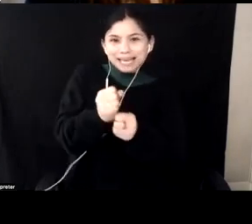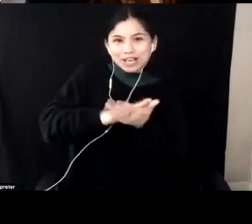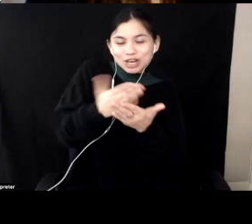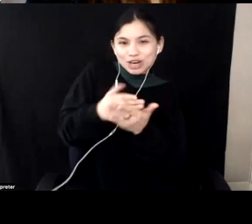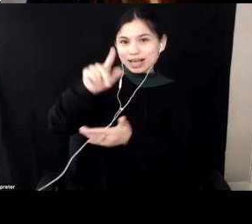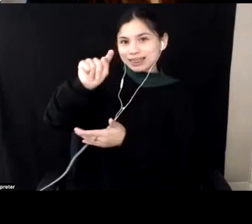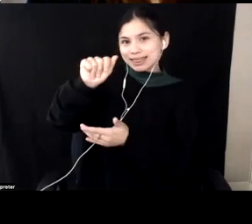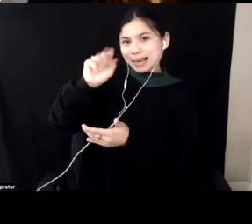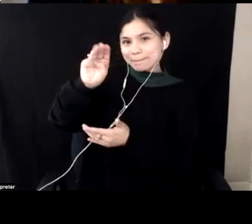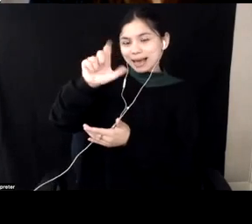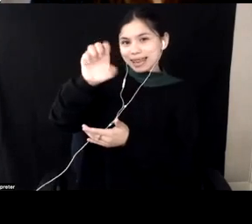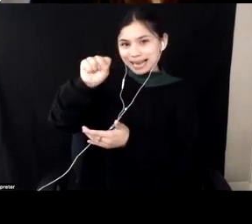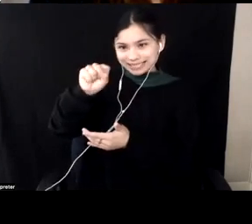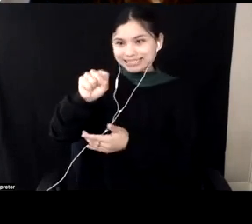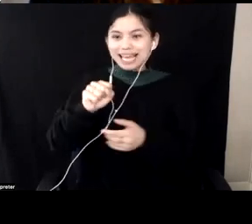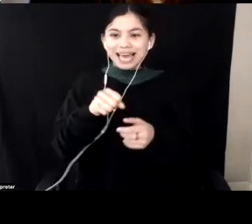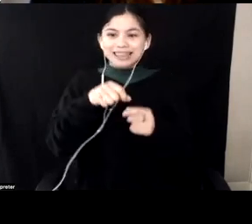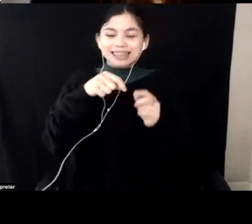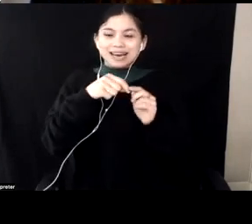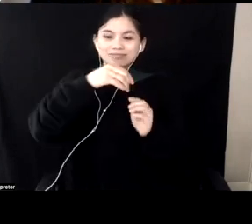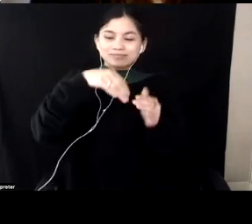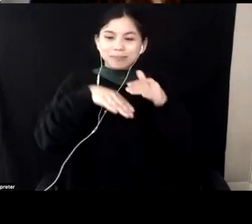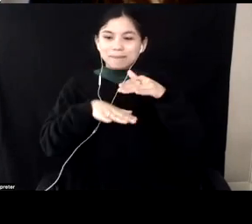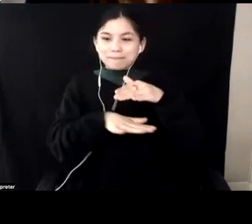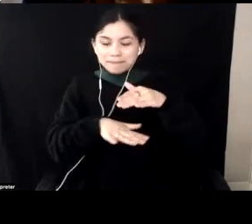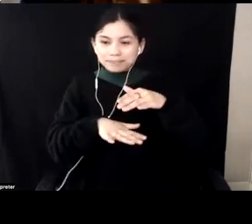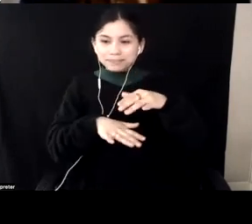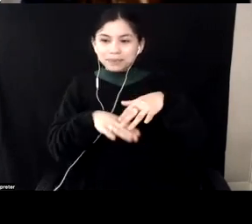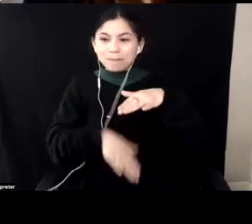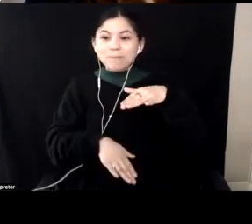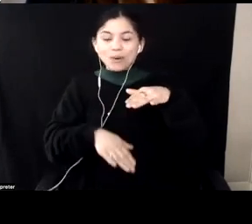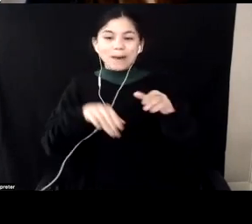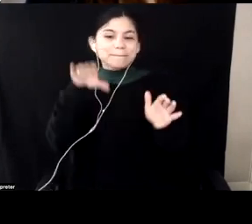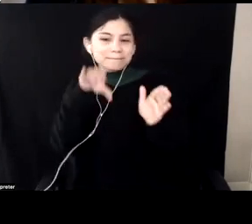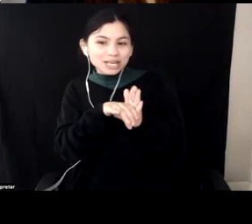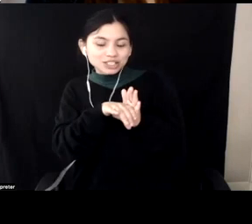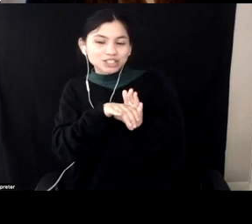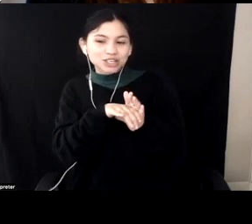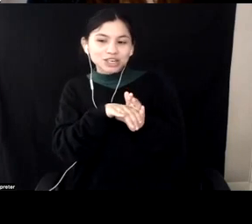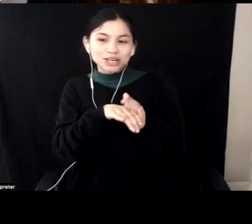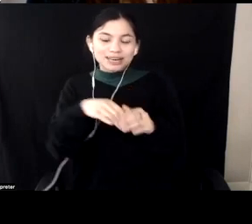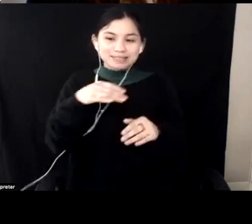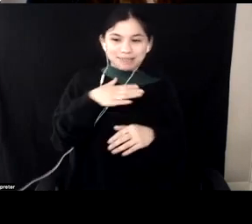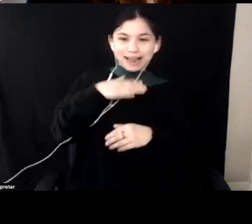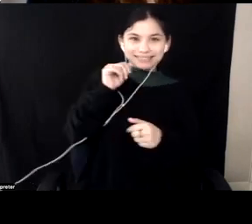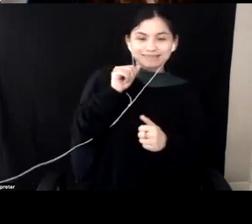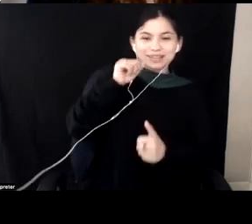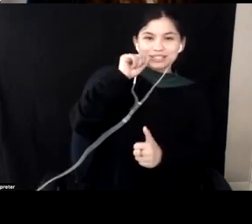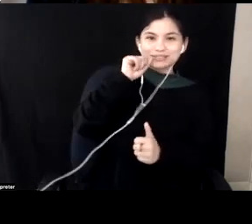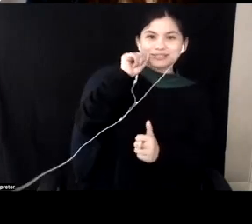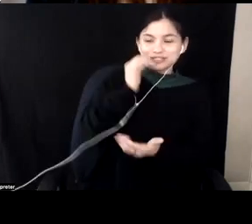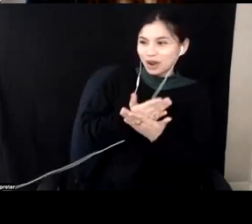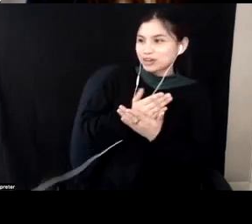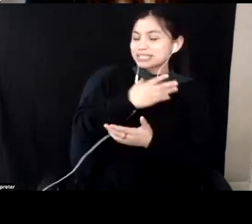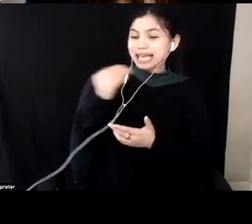And the bottom is my daughter snapping the snap peas, and my oldest daughter and my mom.